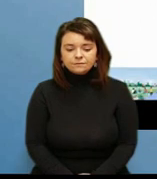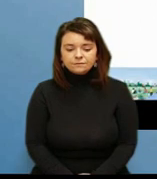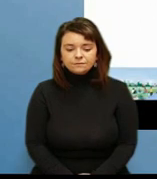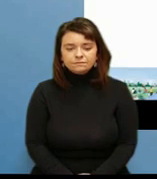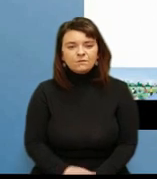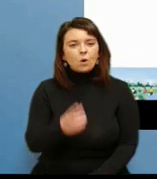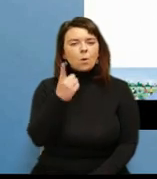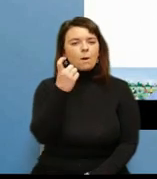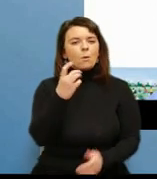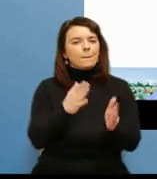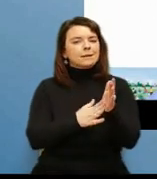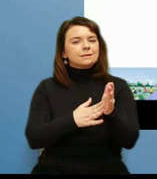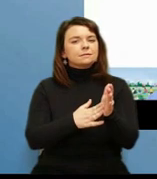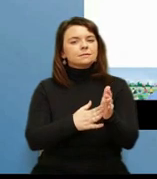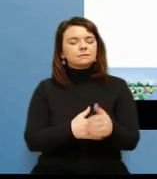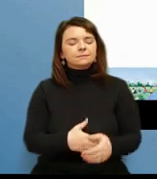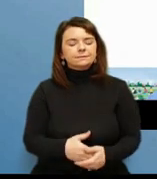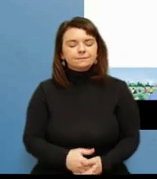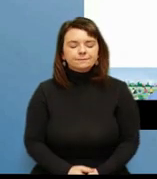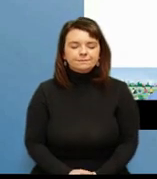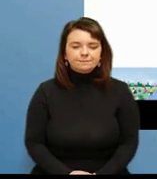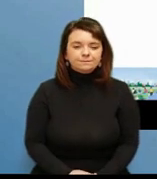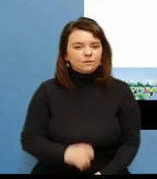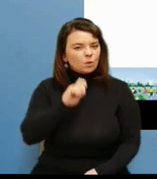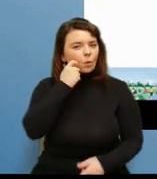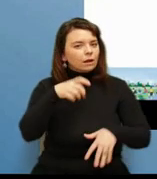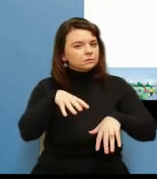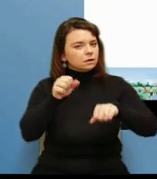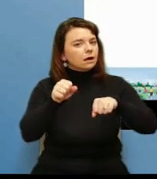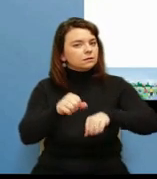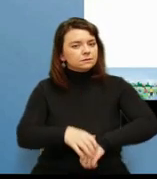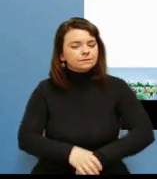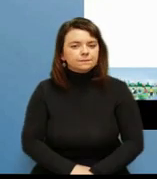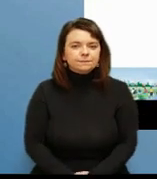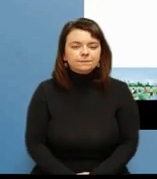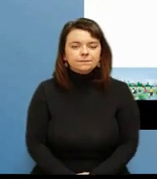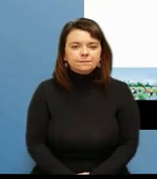I'll give it 1 more minute and then we'll start.